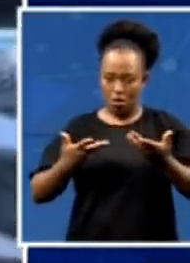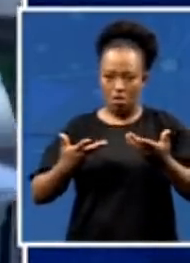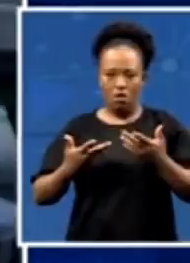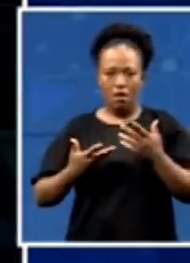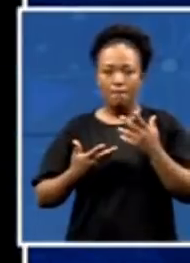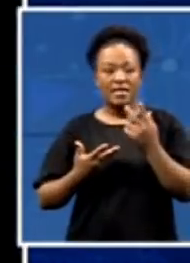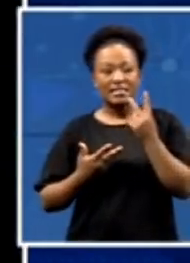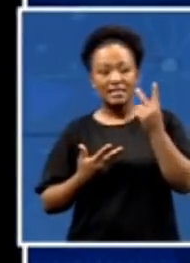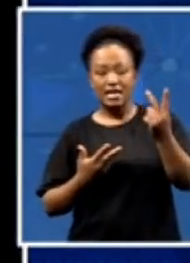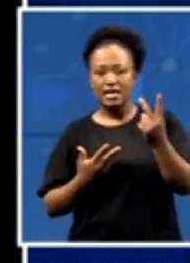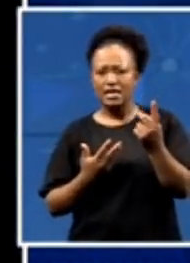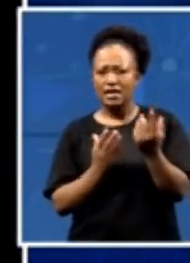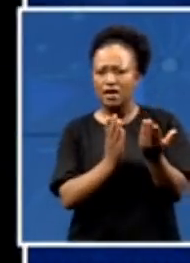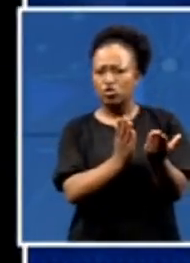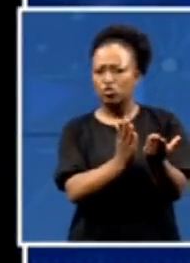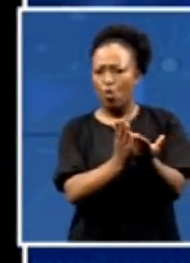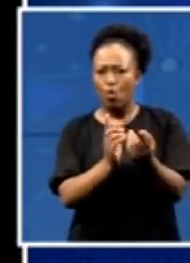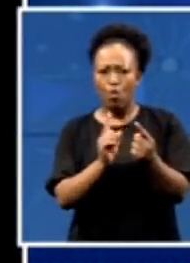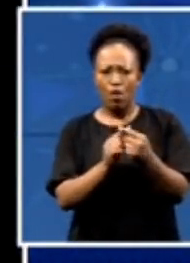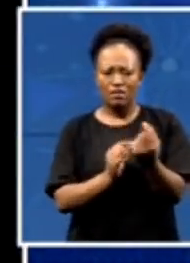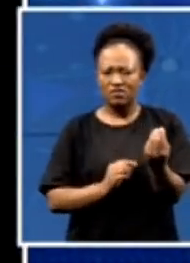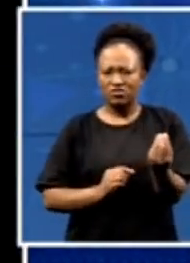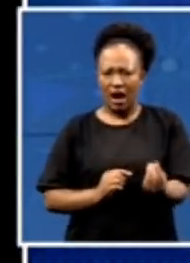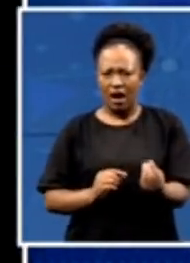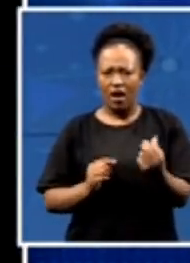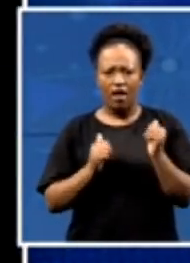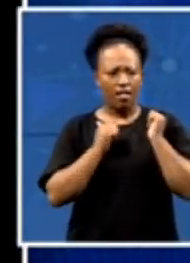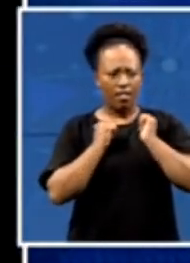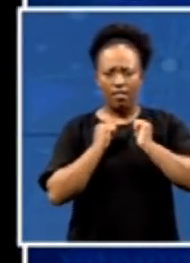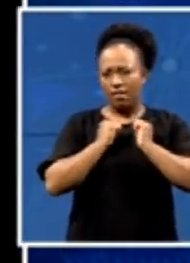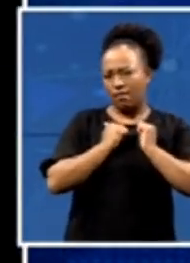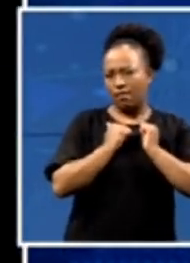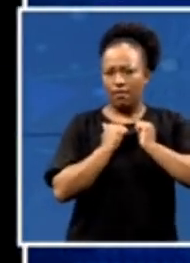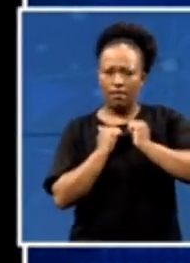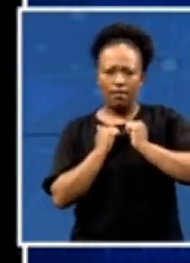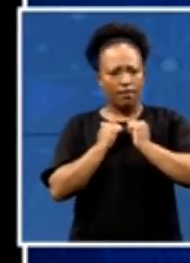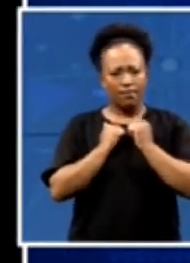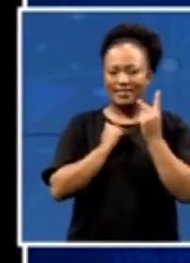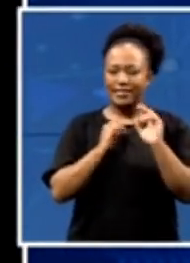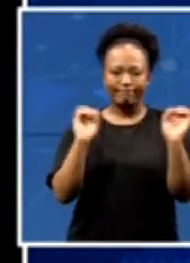child wearing a school uniform. I've seen quite a few